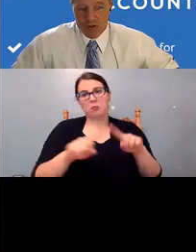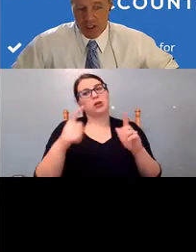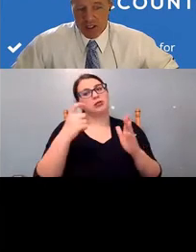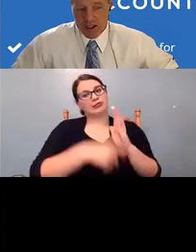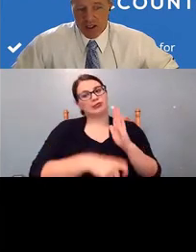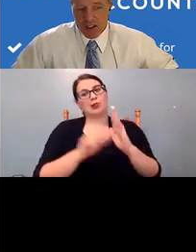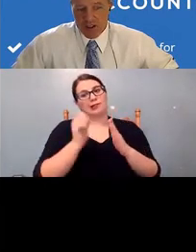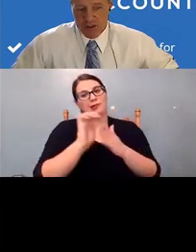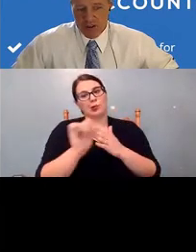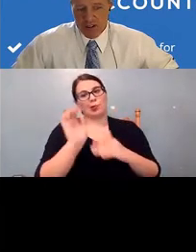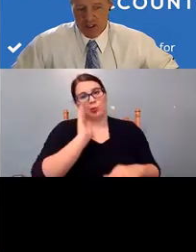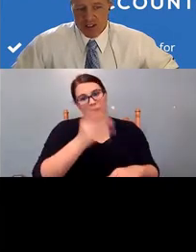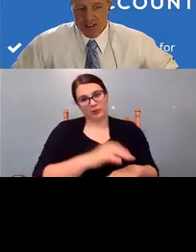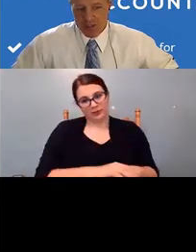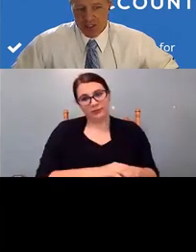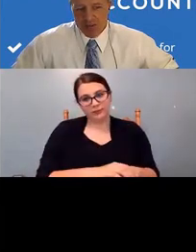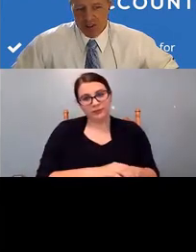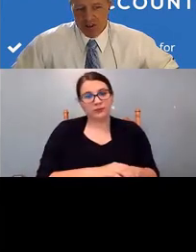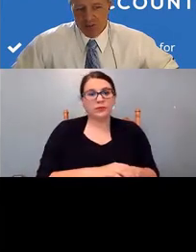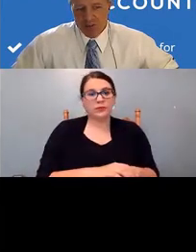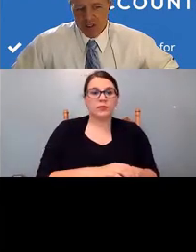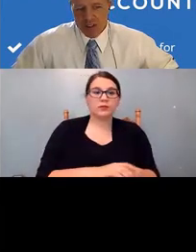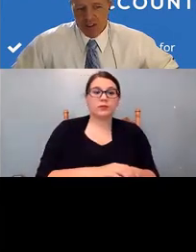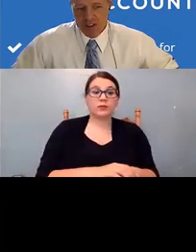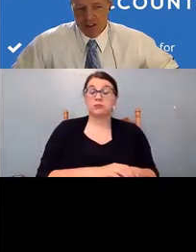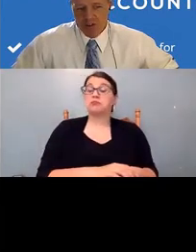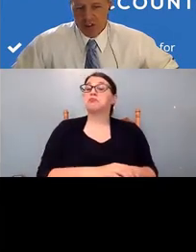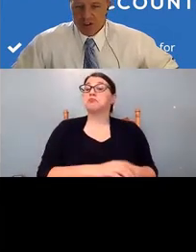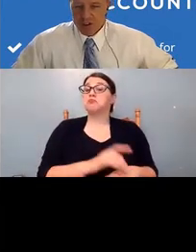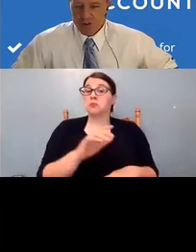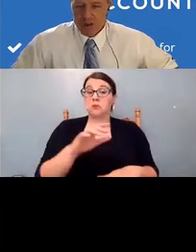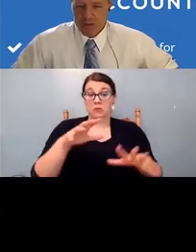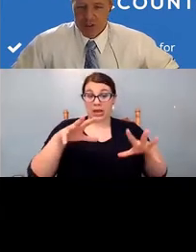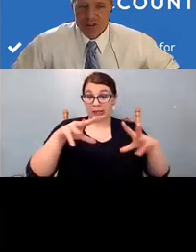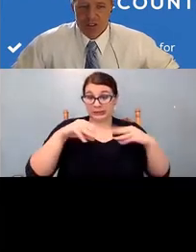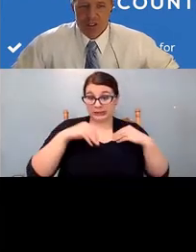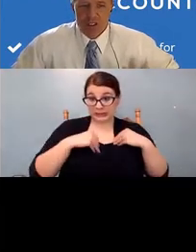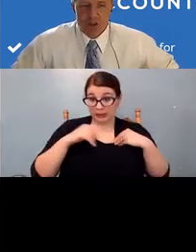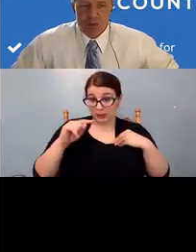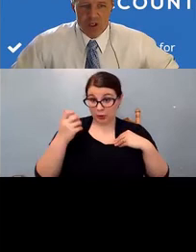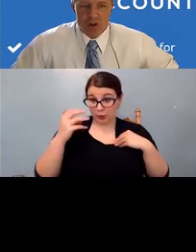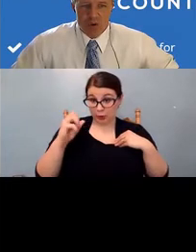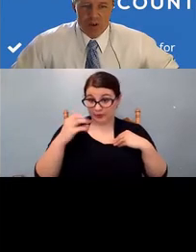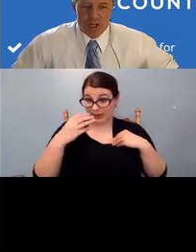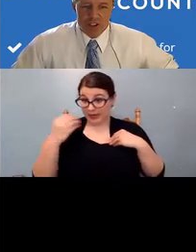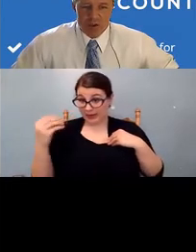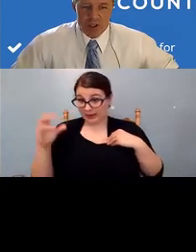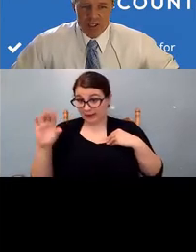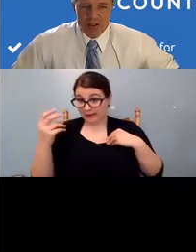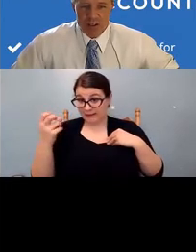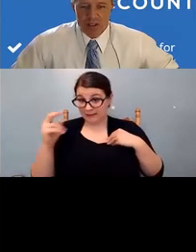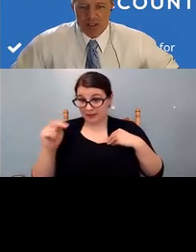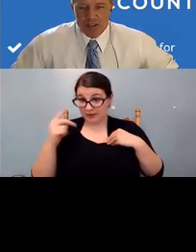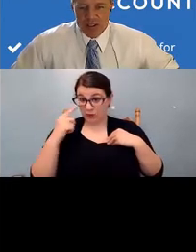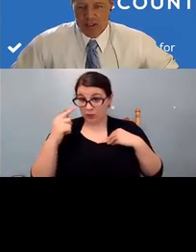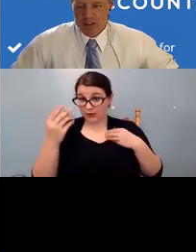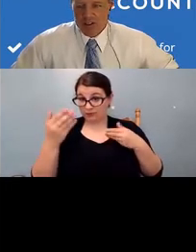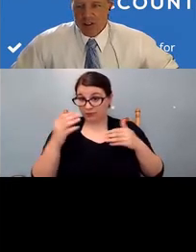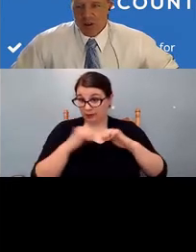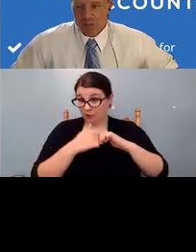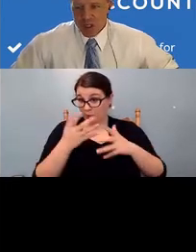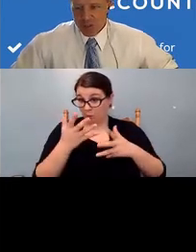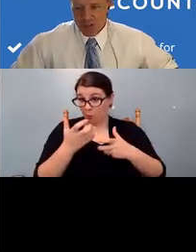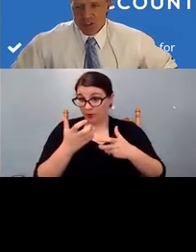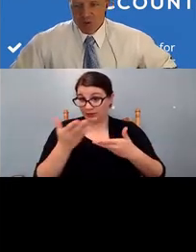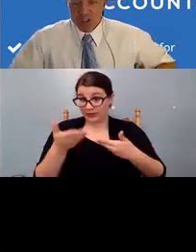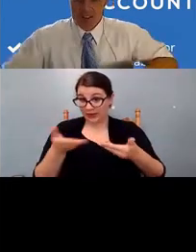once you've clicked on the accepting of the terms and conditions of the delivery options, we go to our next screen. Now this is